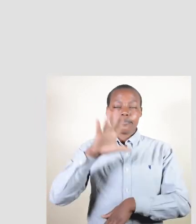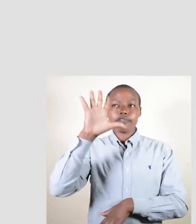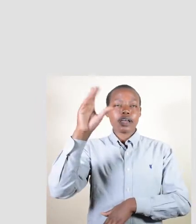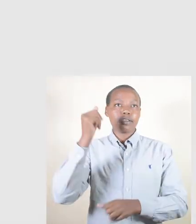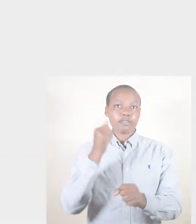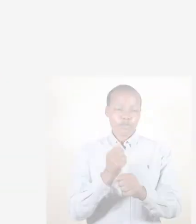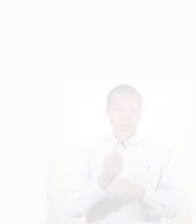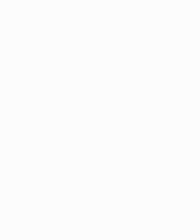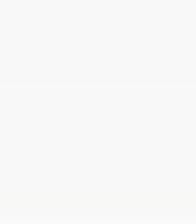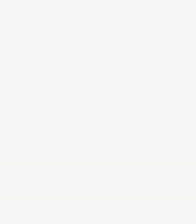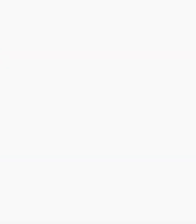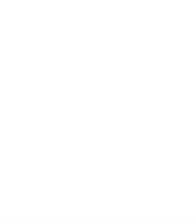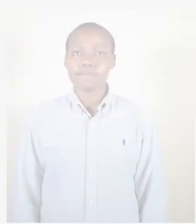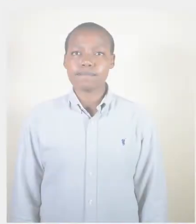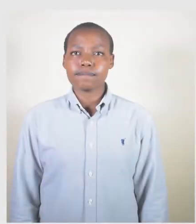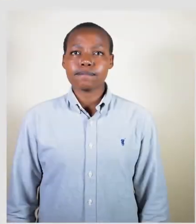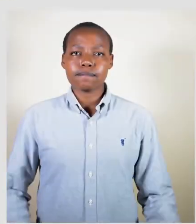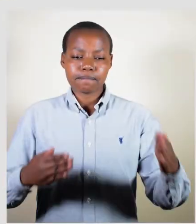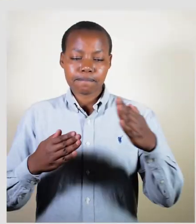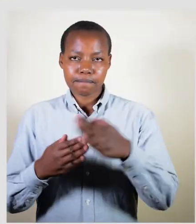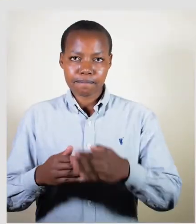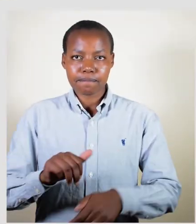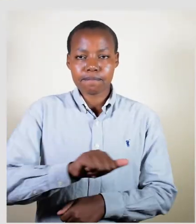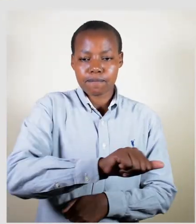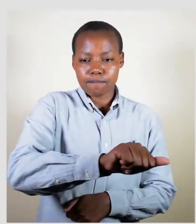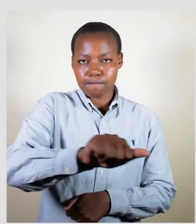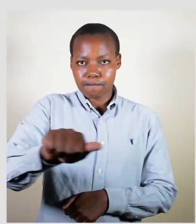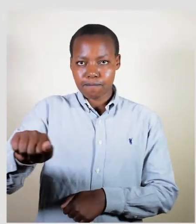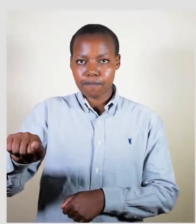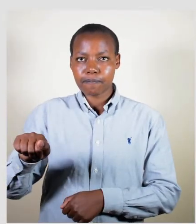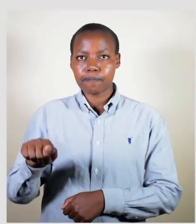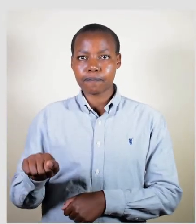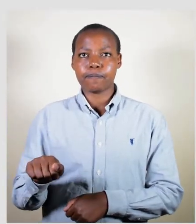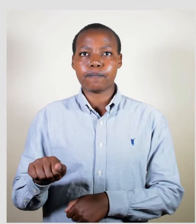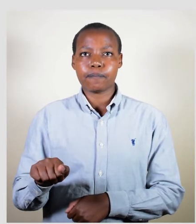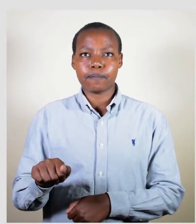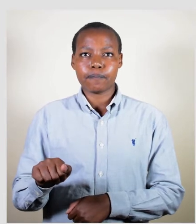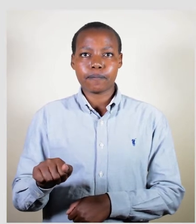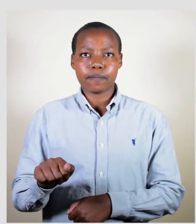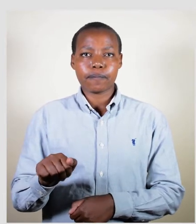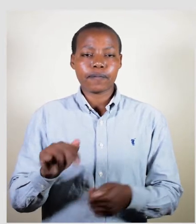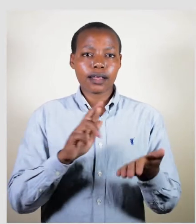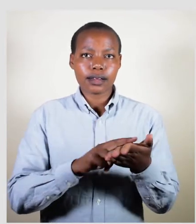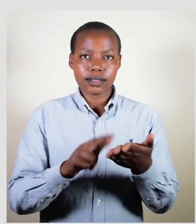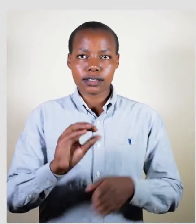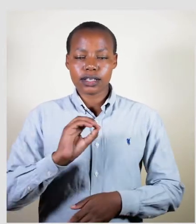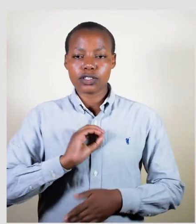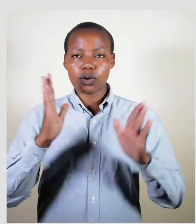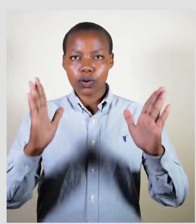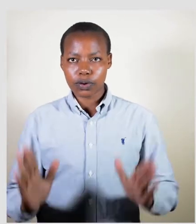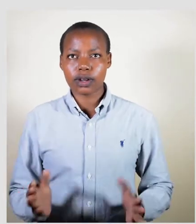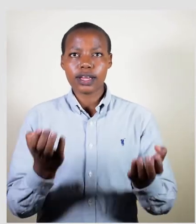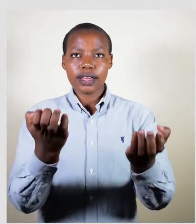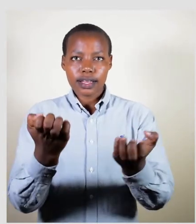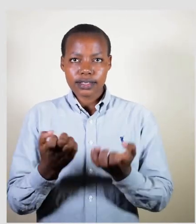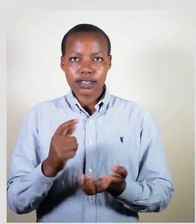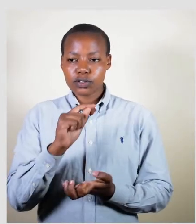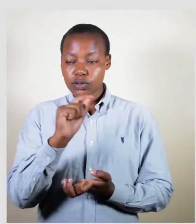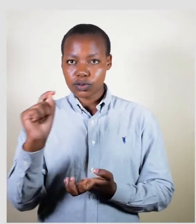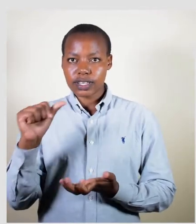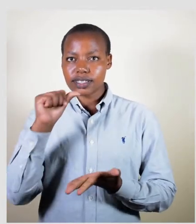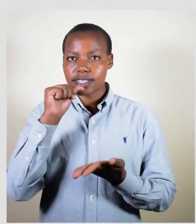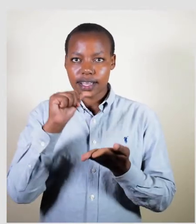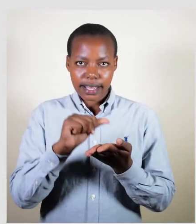is 5 working days. Placements of caveats on motor vehicles. The registered owner is required to write